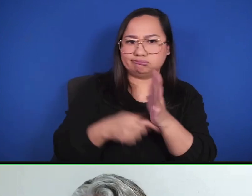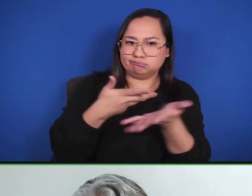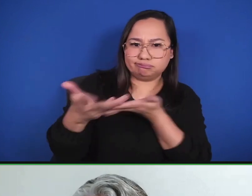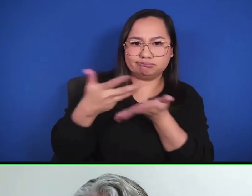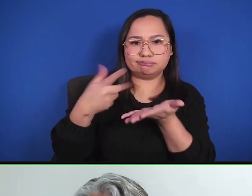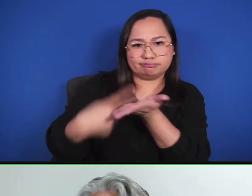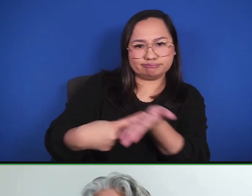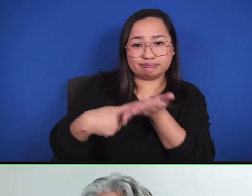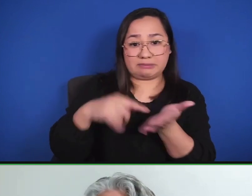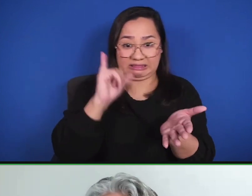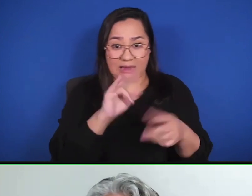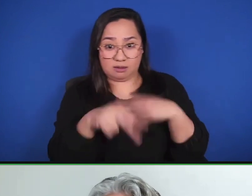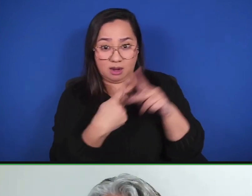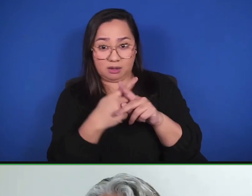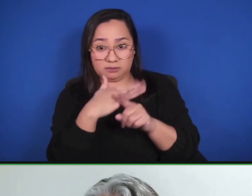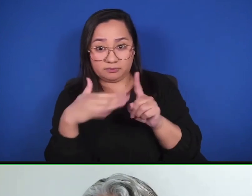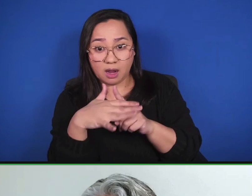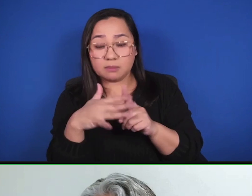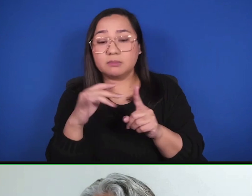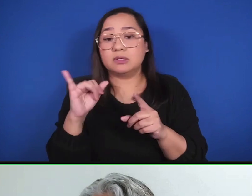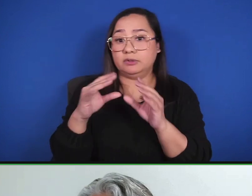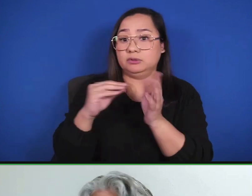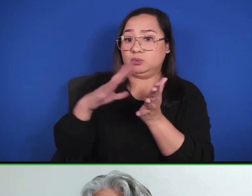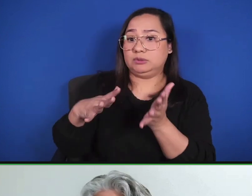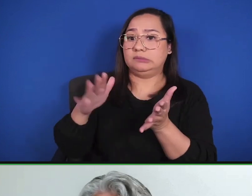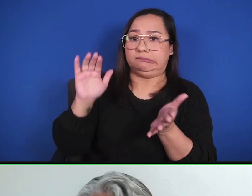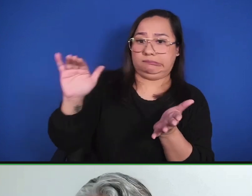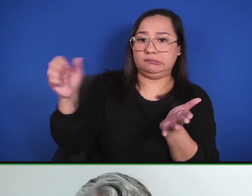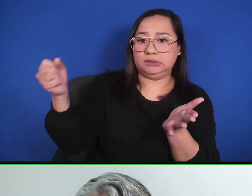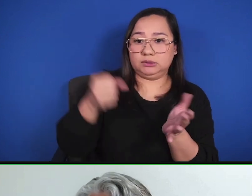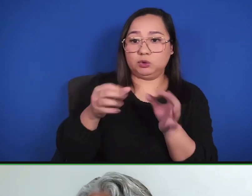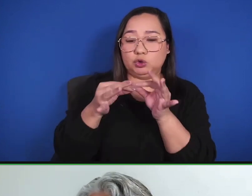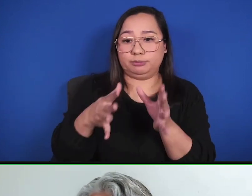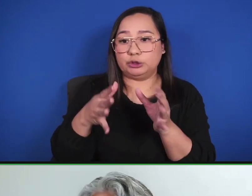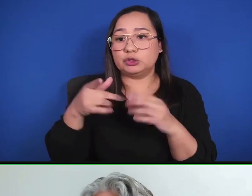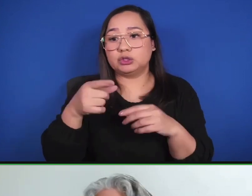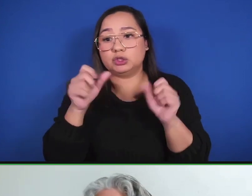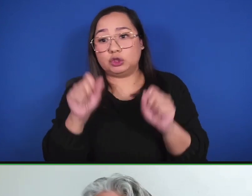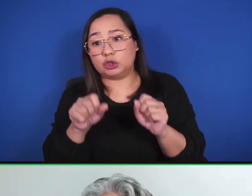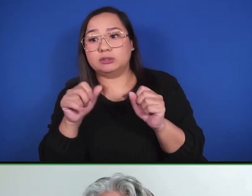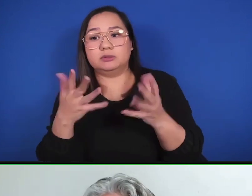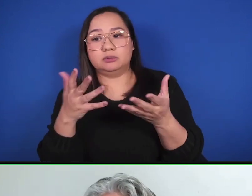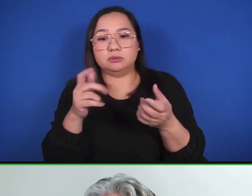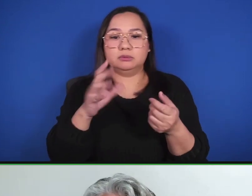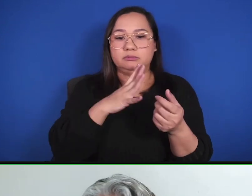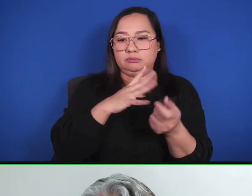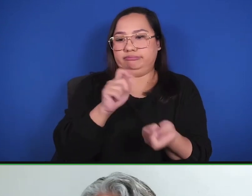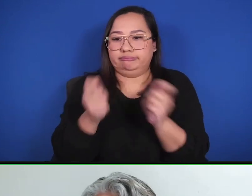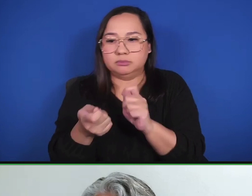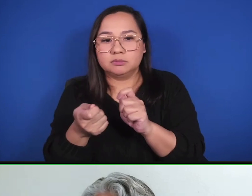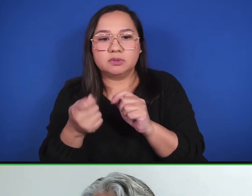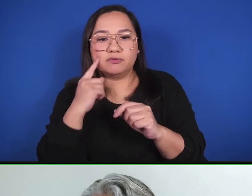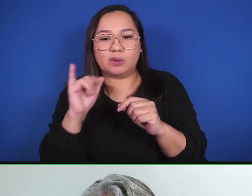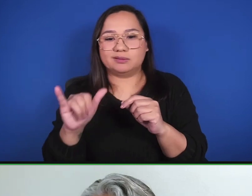interpreting for the class, it could be a fundamental alteration of the course objectives if the student's not able to